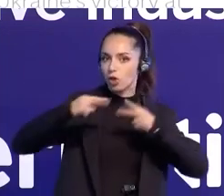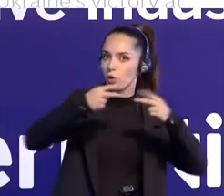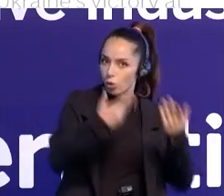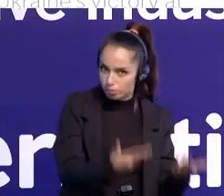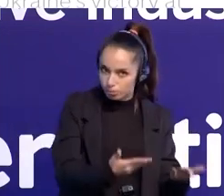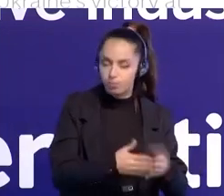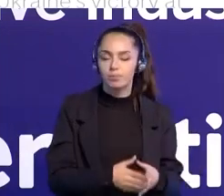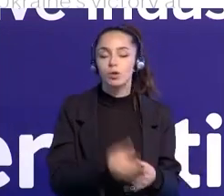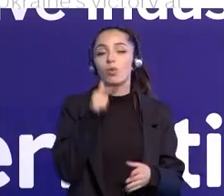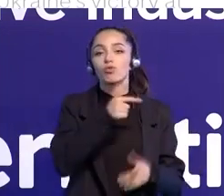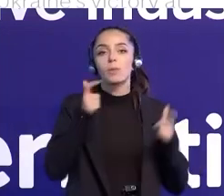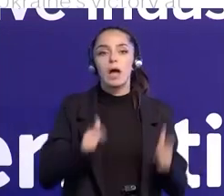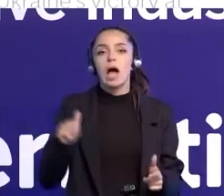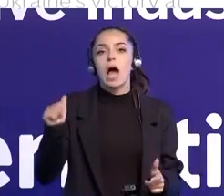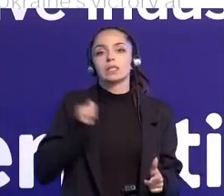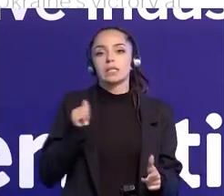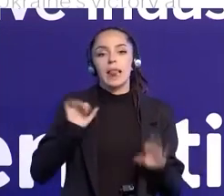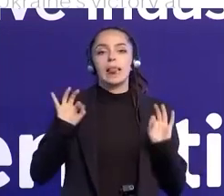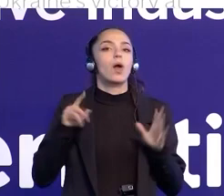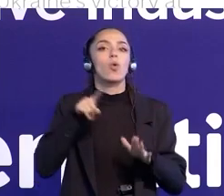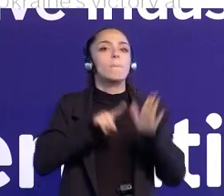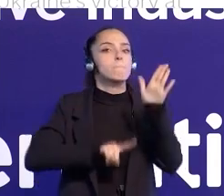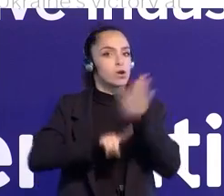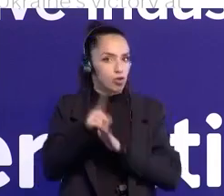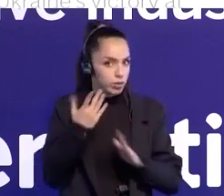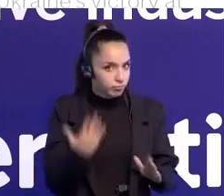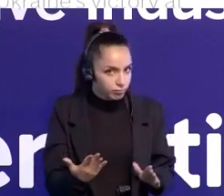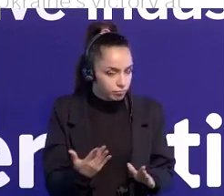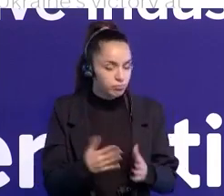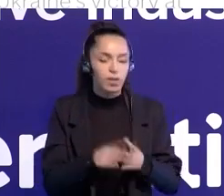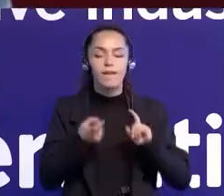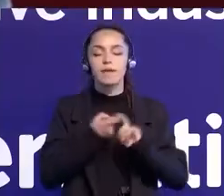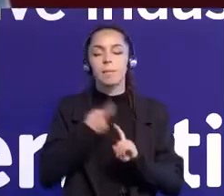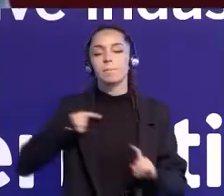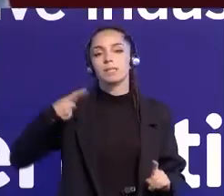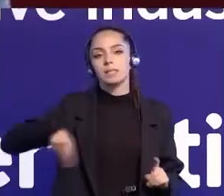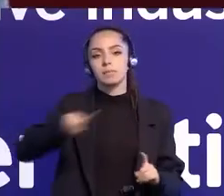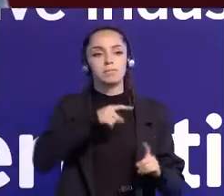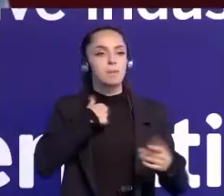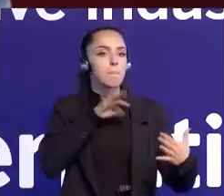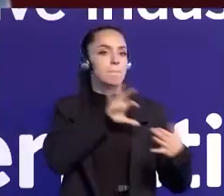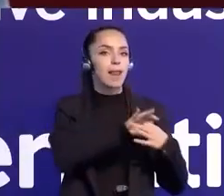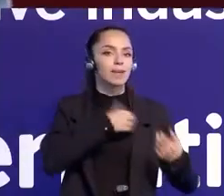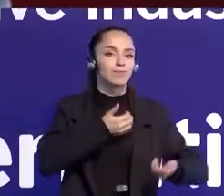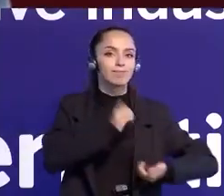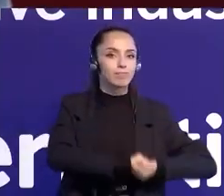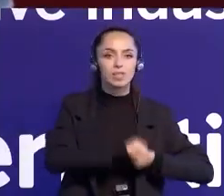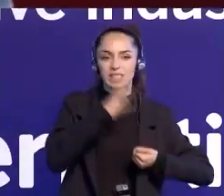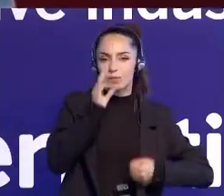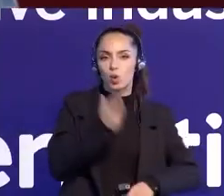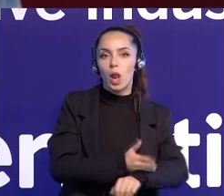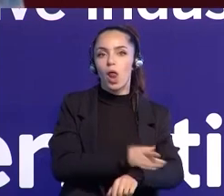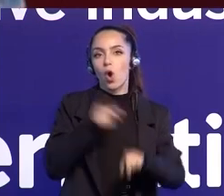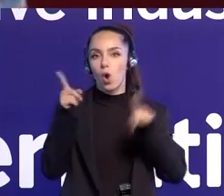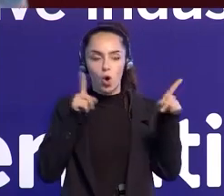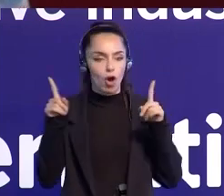military success and the assistance provided by our allies largely depends on our information